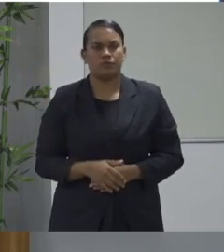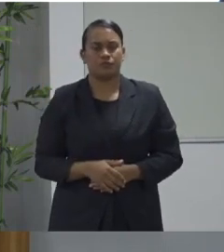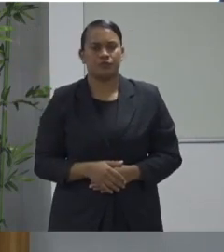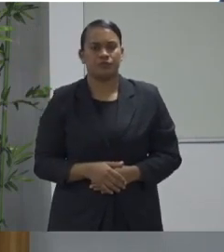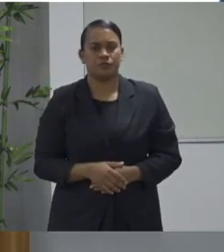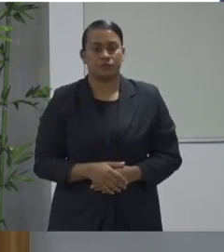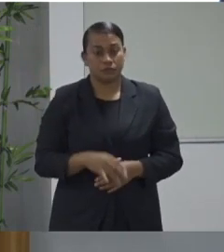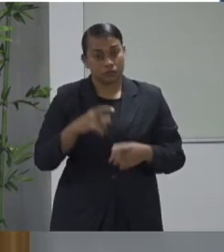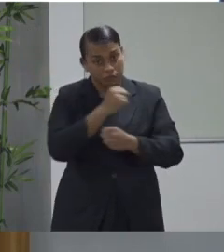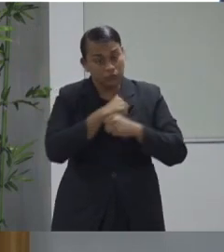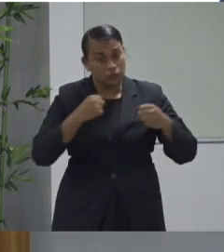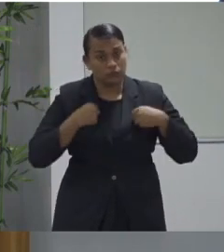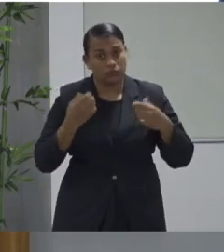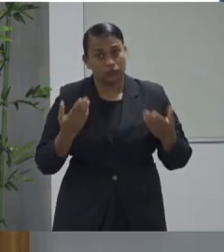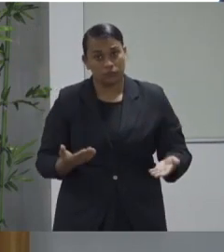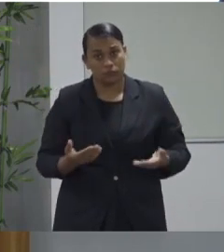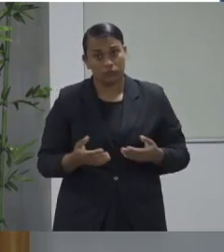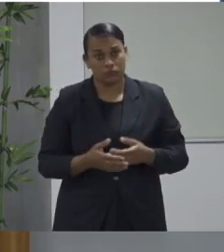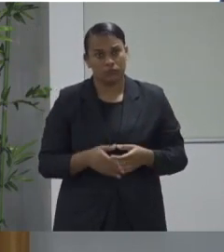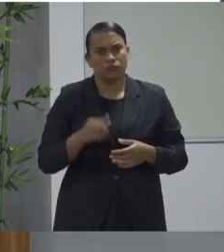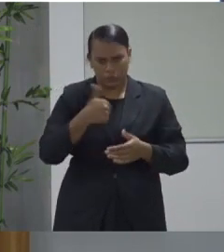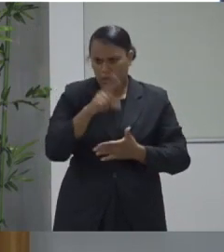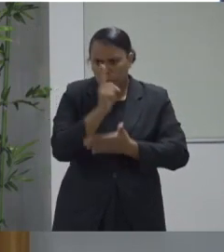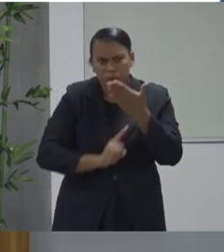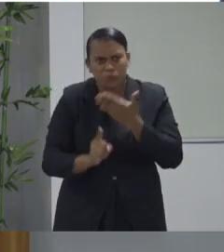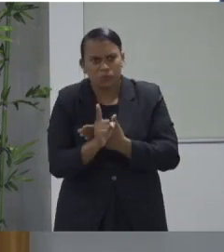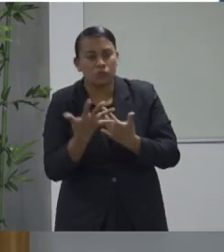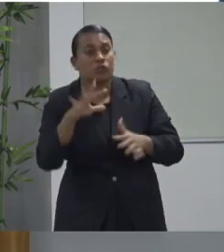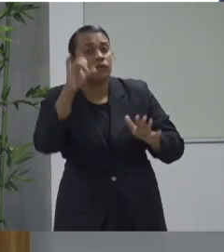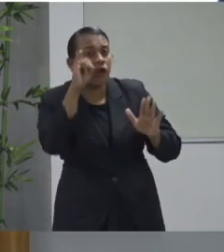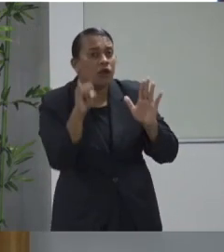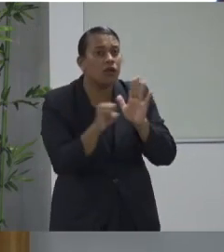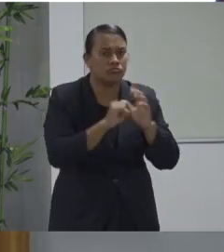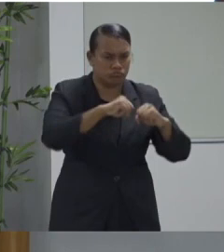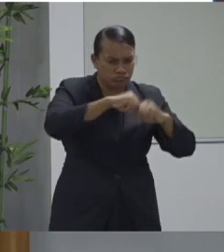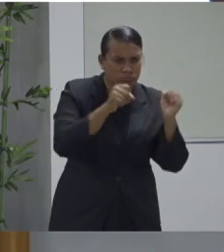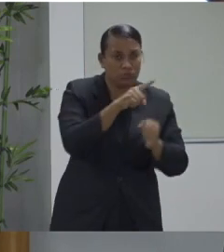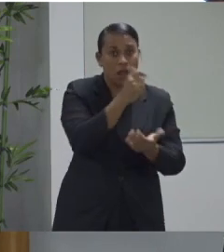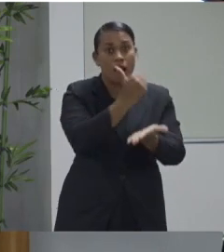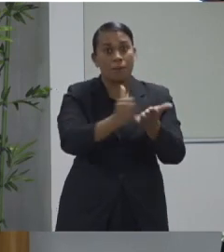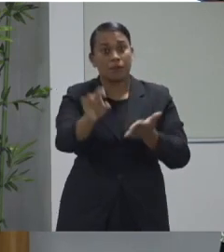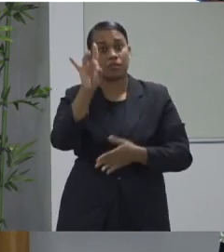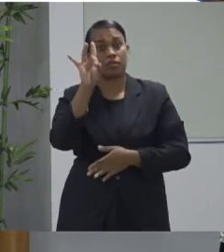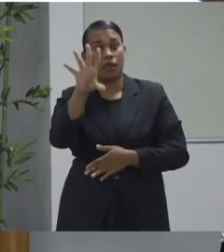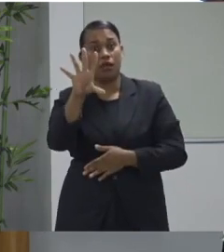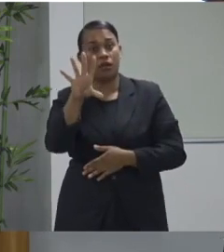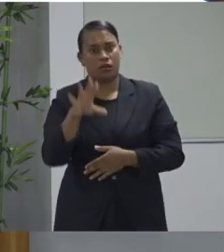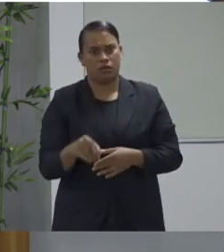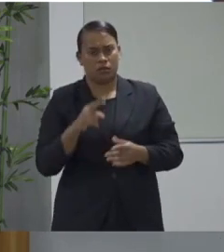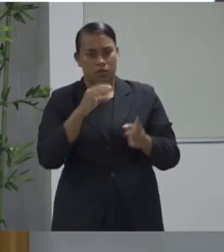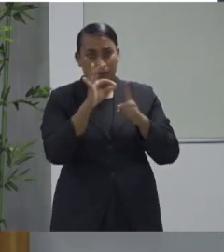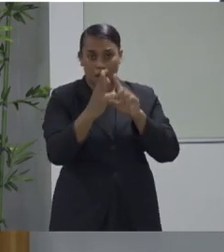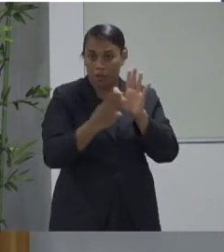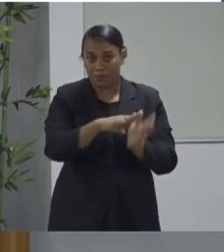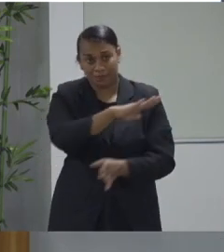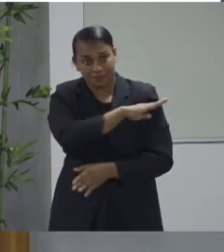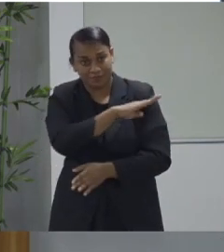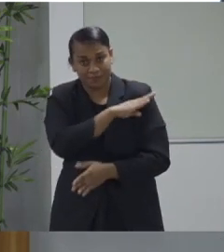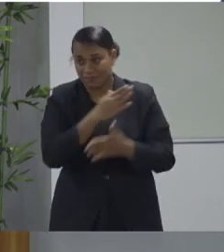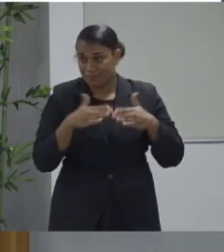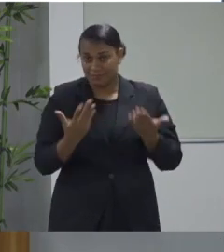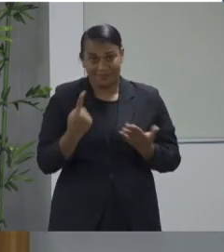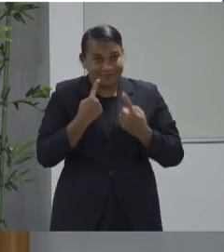Our case number 10 is, as stated by the Honourable Prime Minister, is